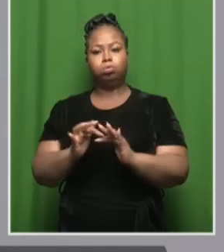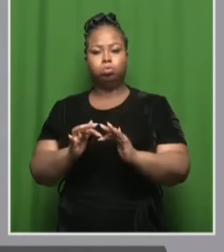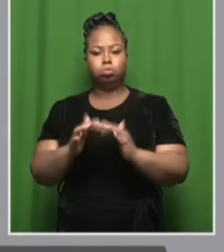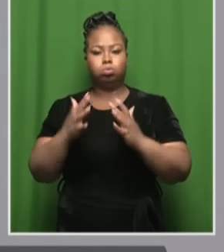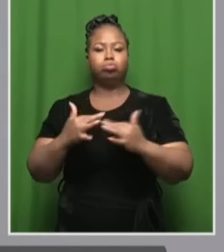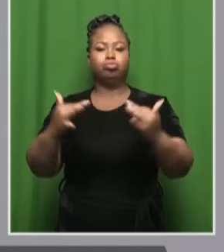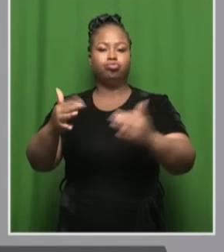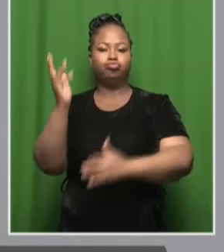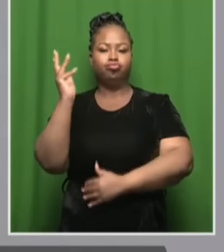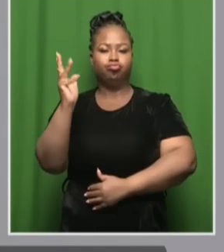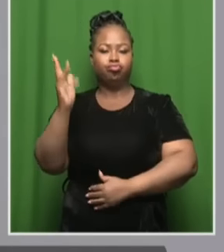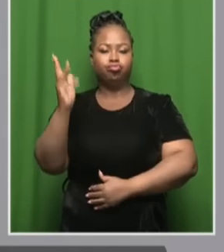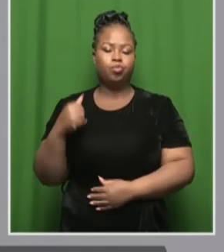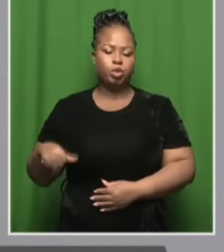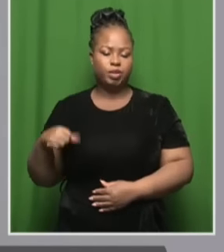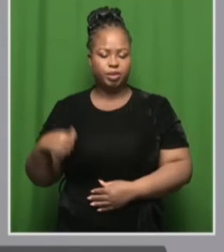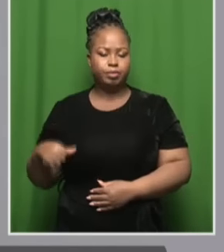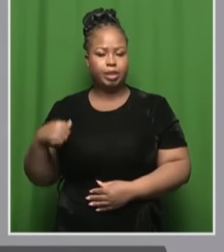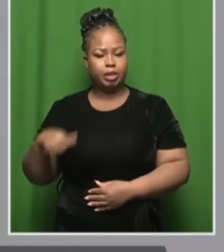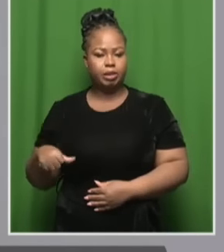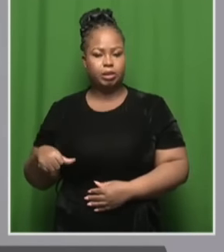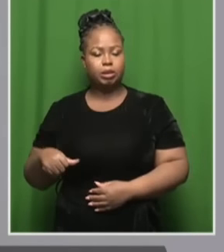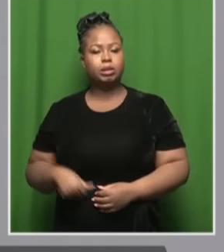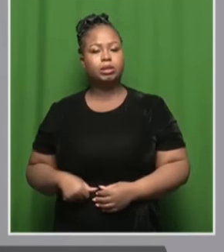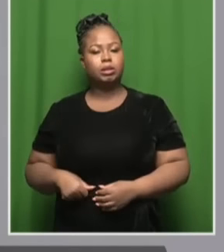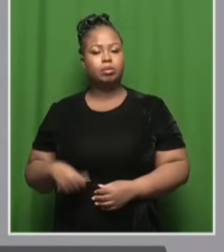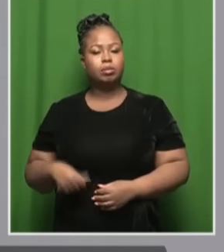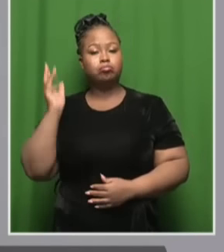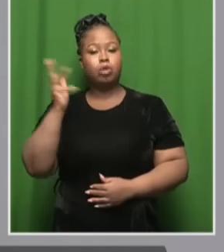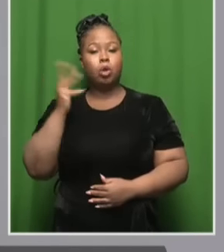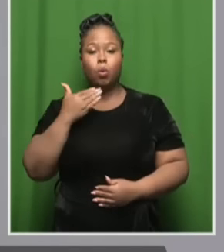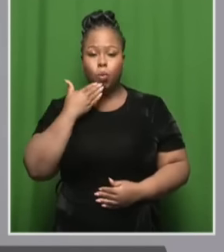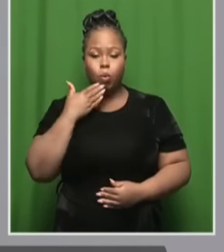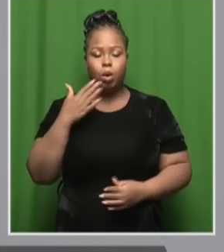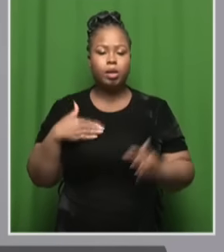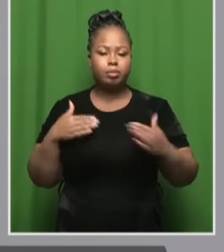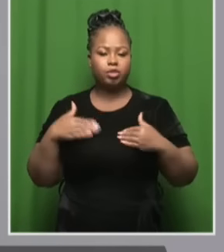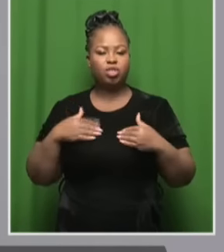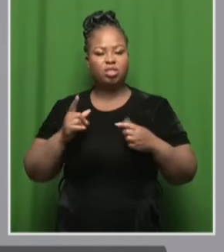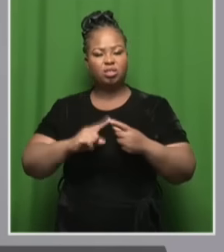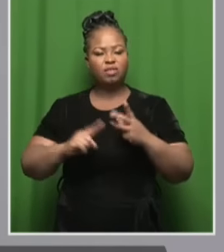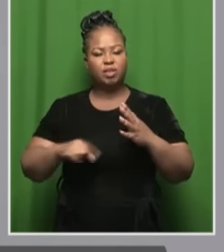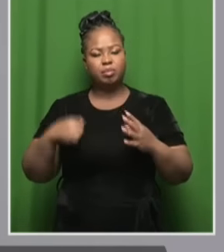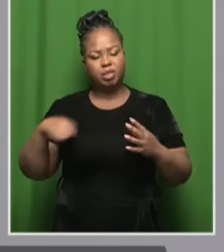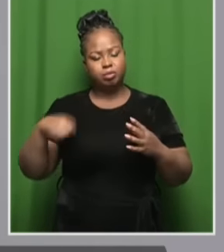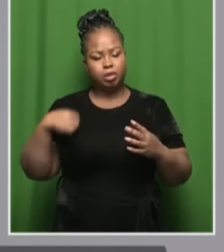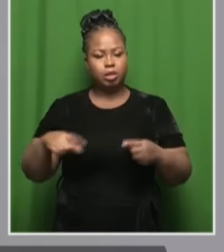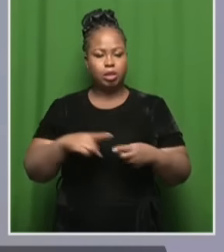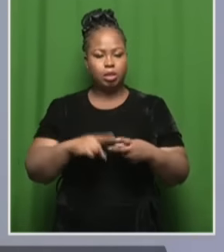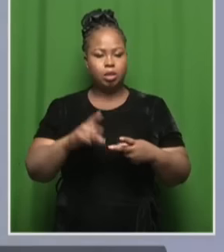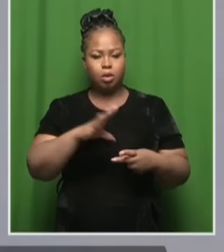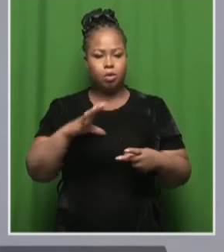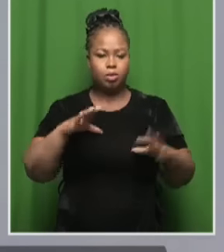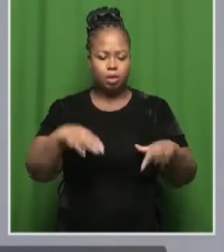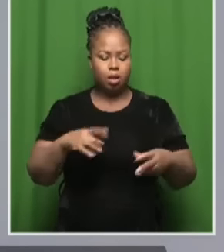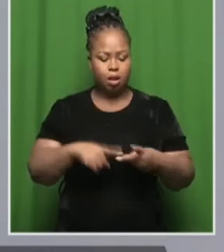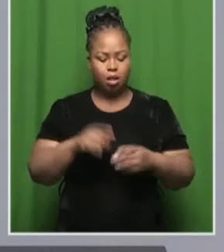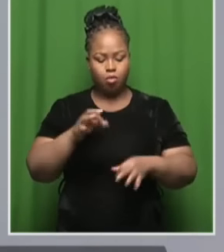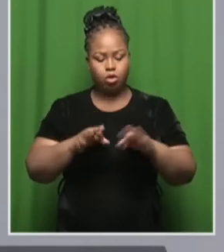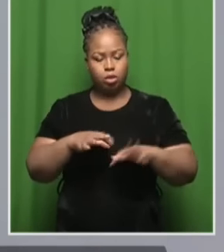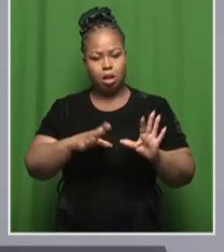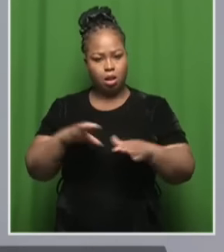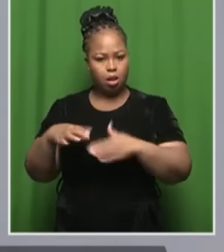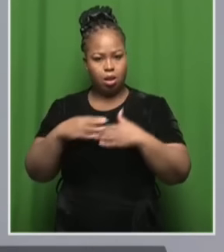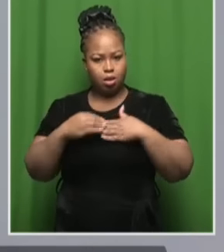different municipalities. That is done by a combination of the administration in different municipalities, the councils and political leadership across